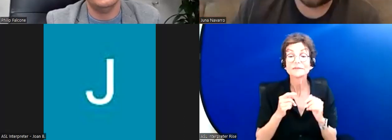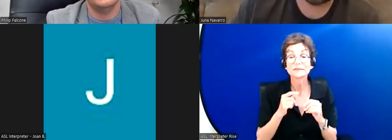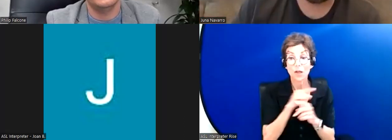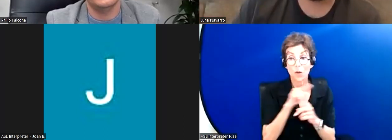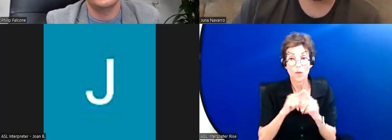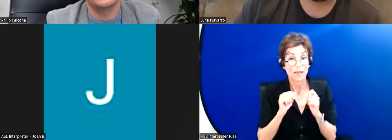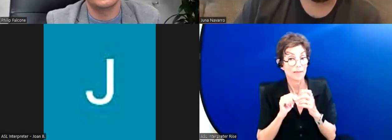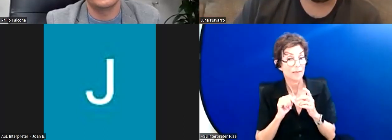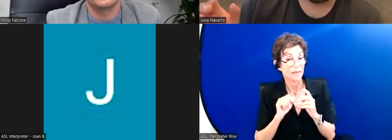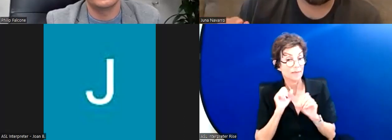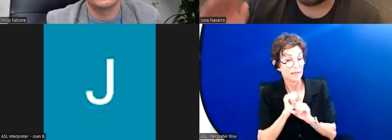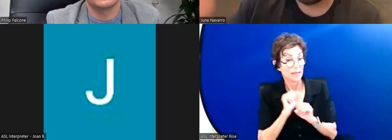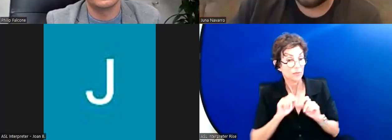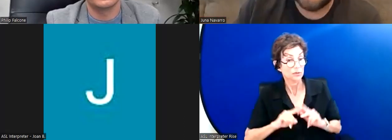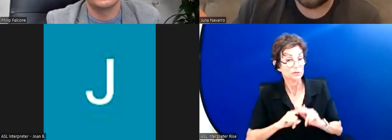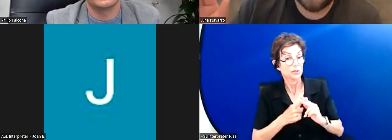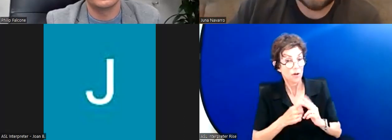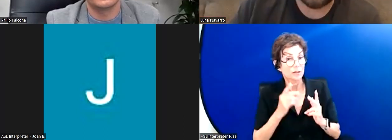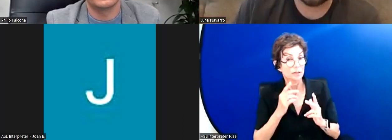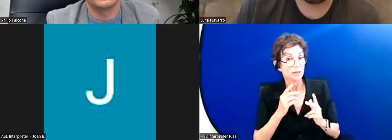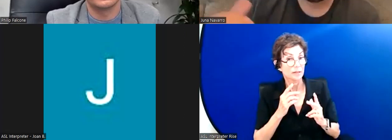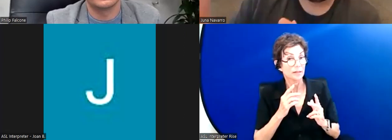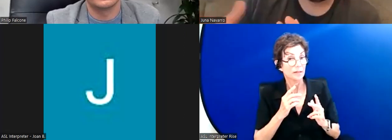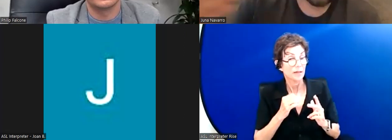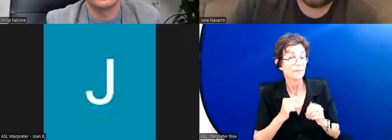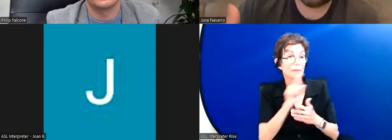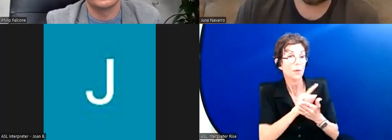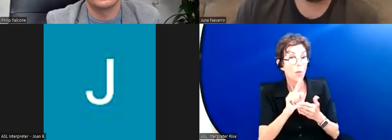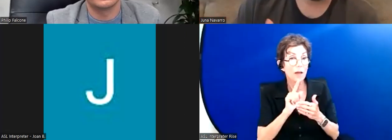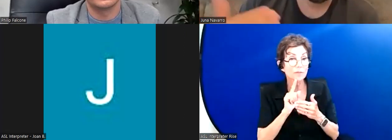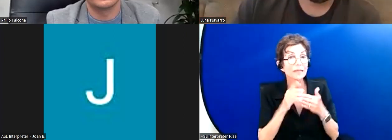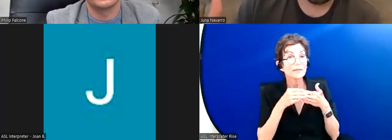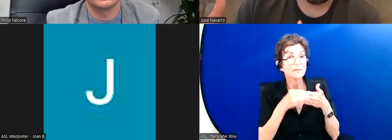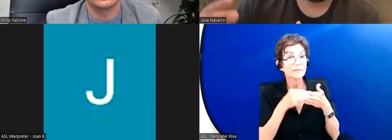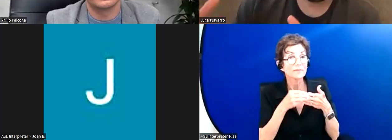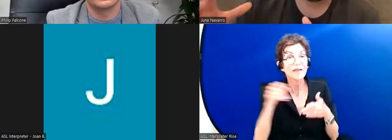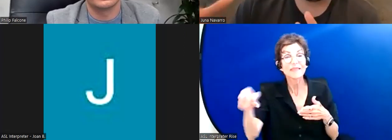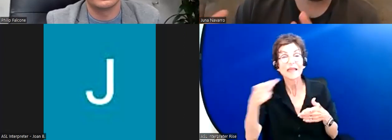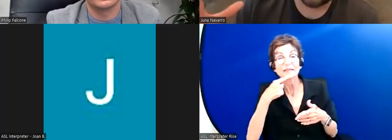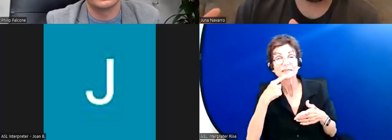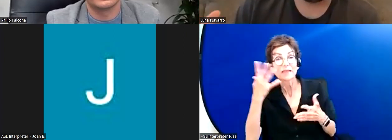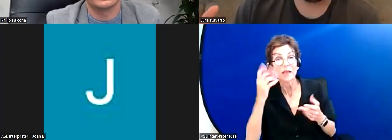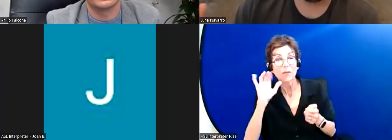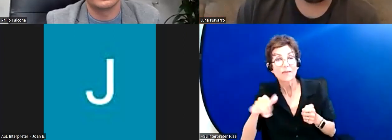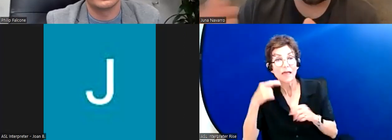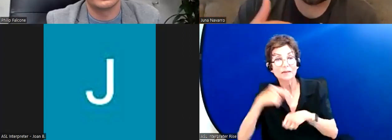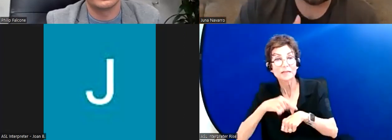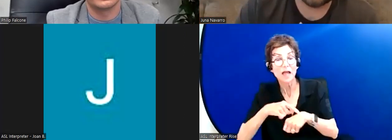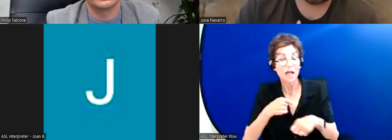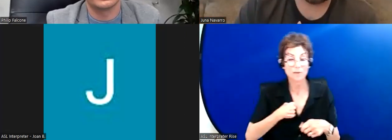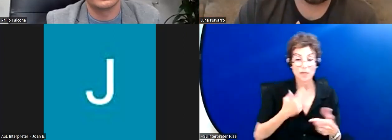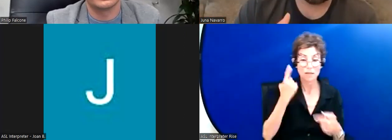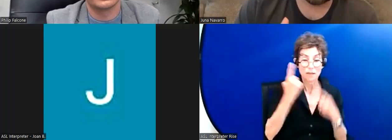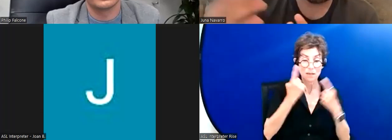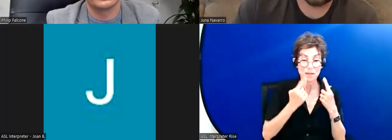actual labor starts, sometimes it does probably give it a week buffer, even from what they've told you. Just to know, like, and even as